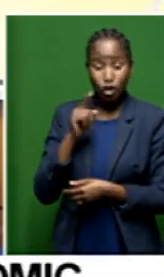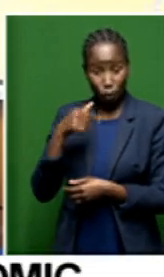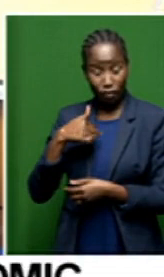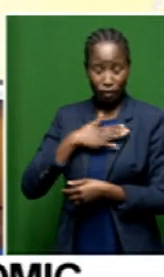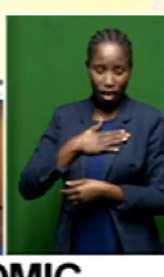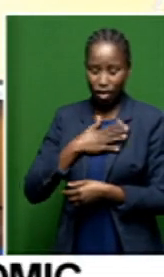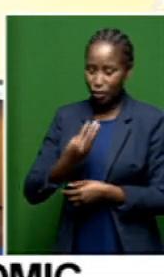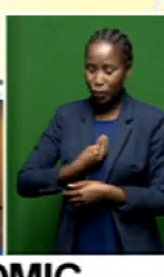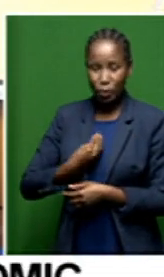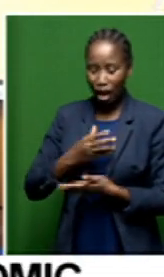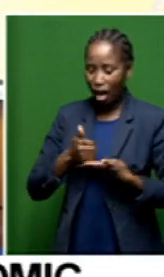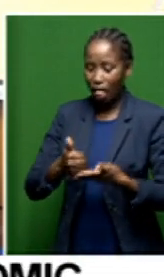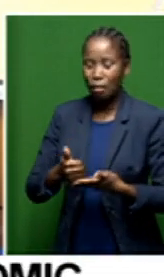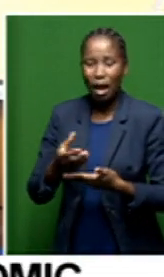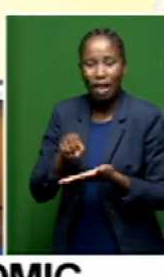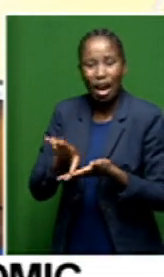country?